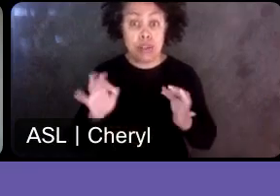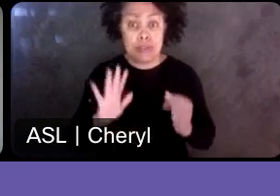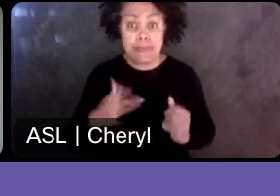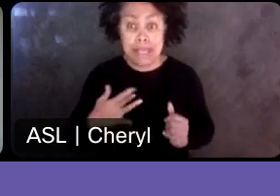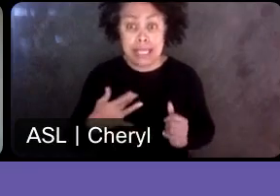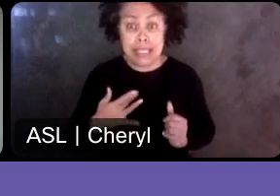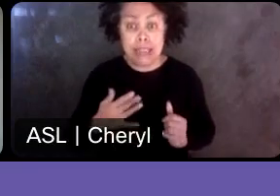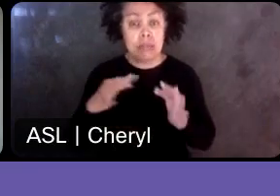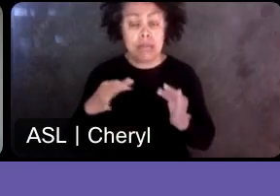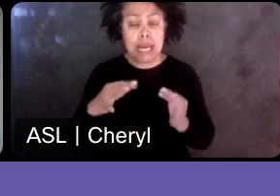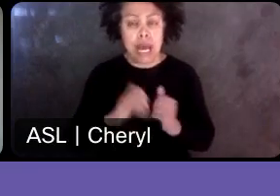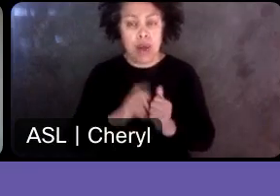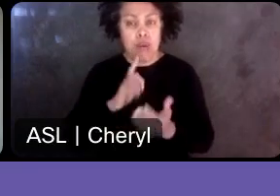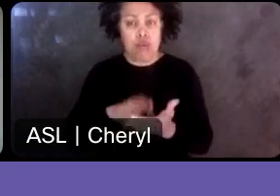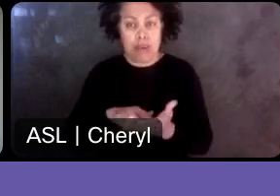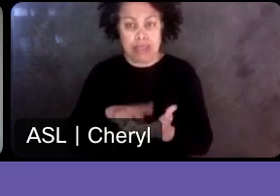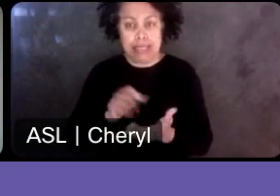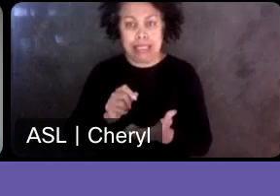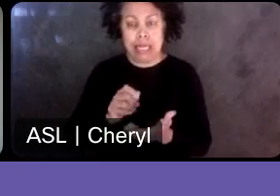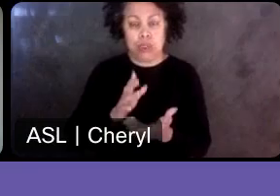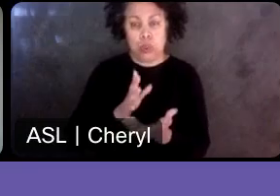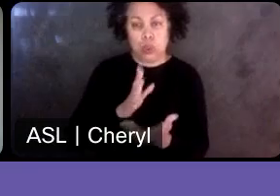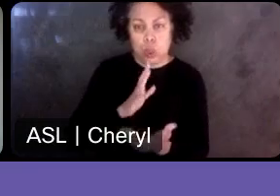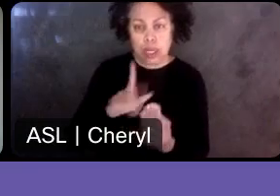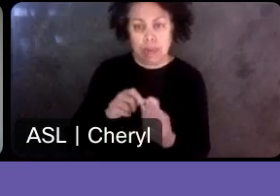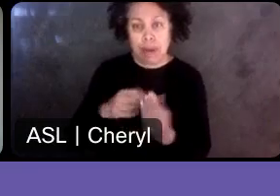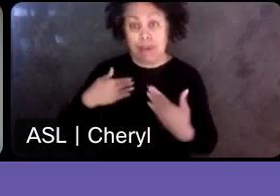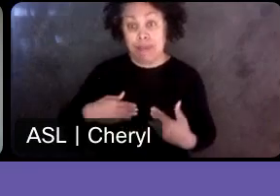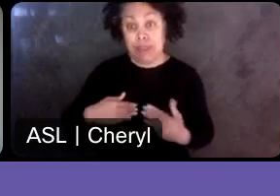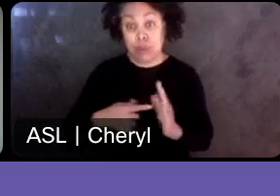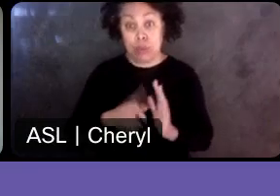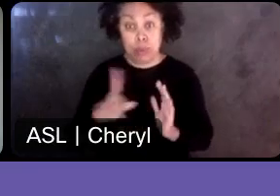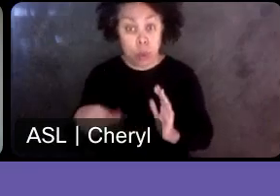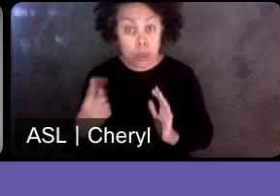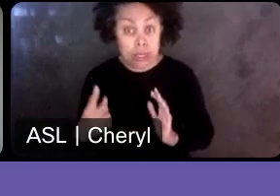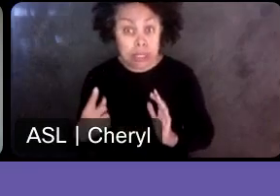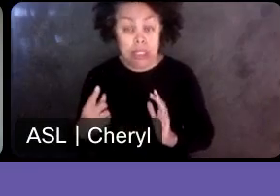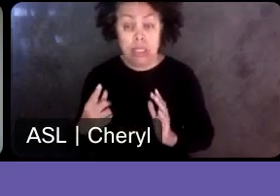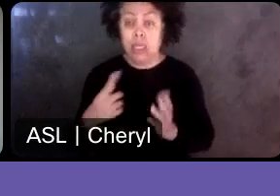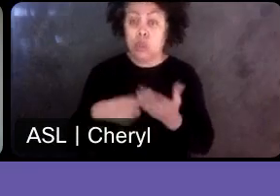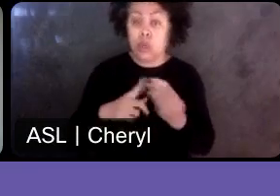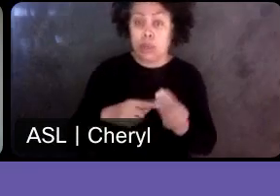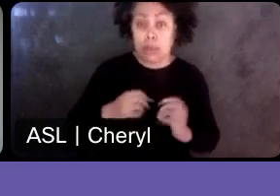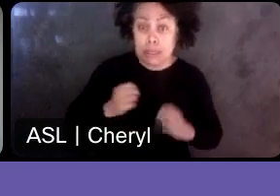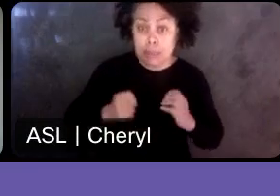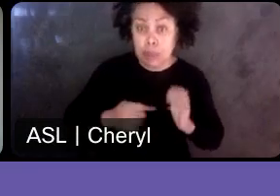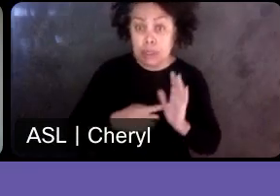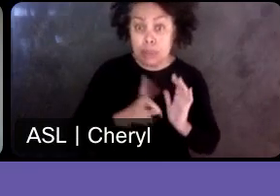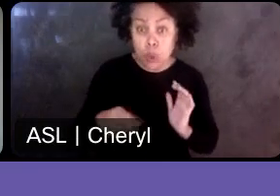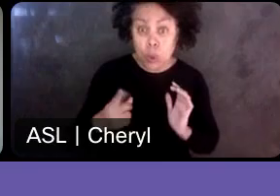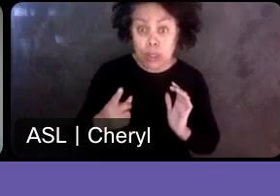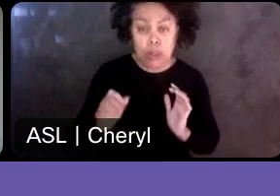to recognize and talk only about physical symptoms, only emotional symptoms, or